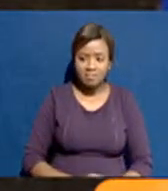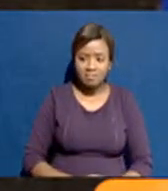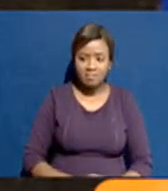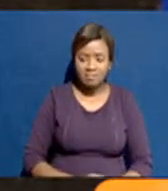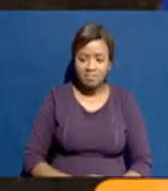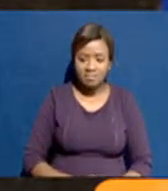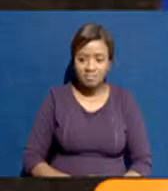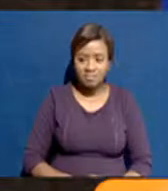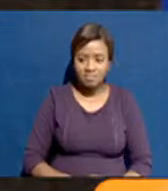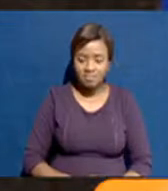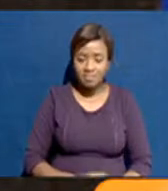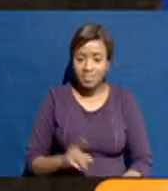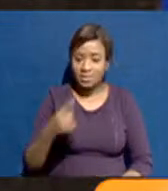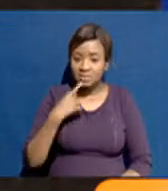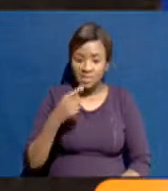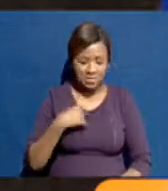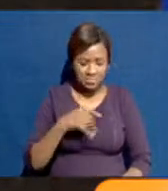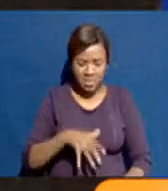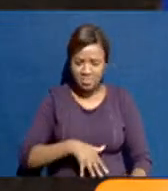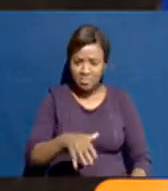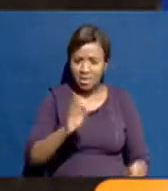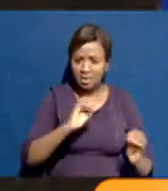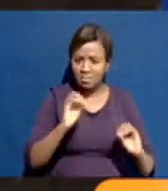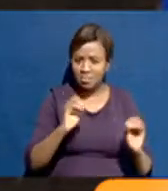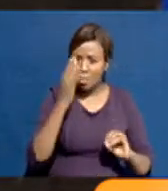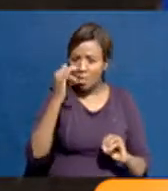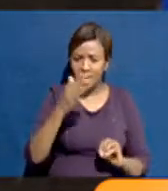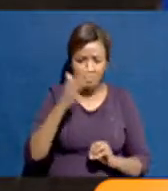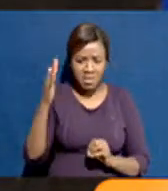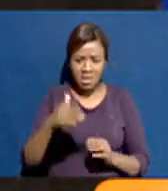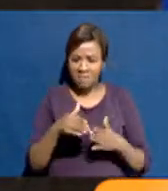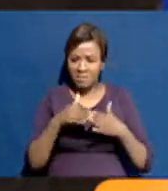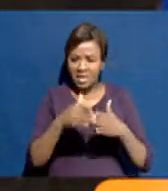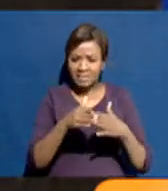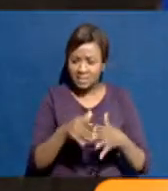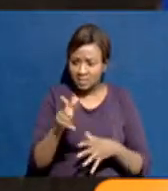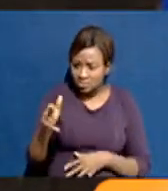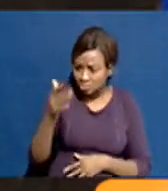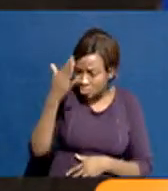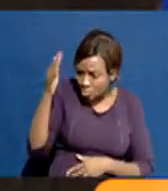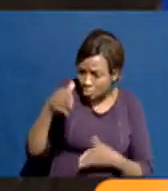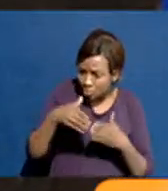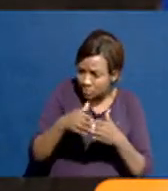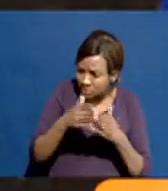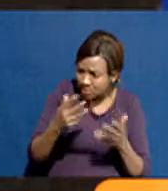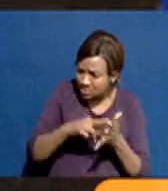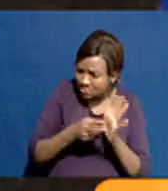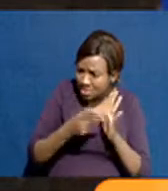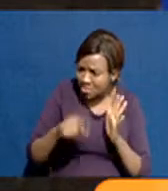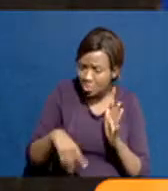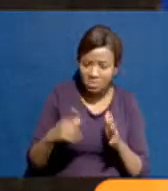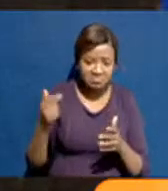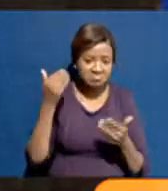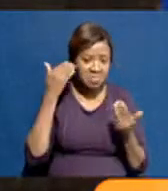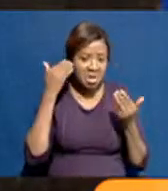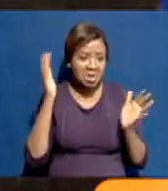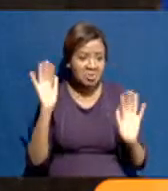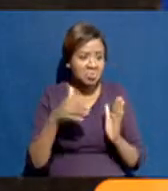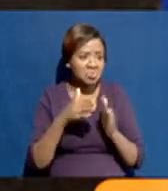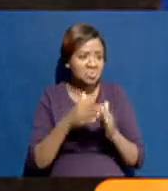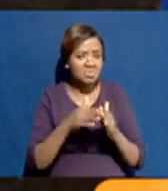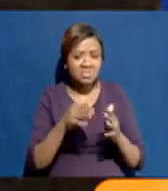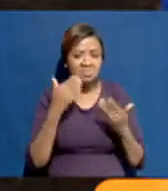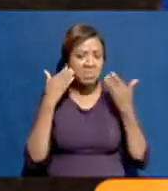had sex. And yet she's pregnant. And when you ask her, do you know what sex is? She couldn't define sex. She only said,